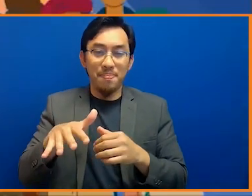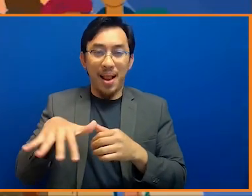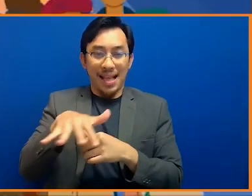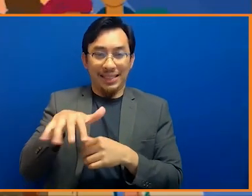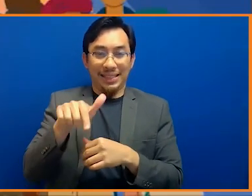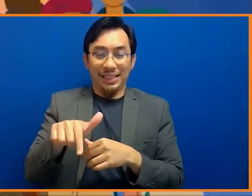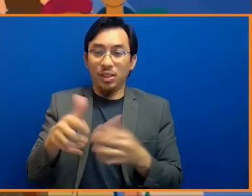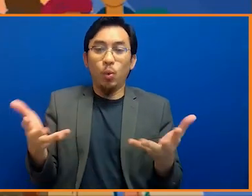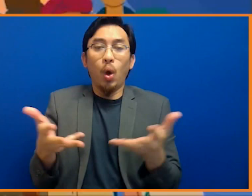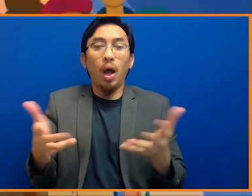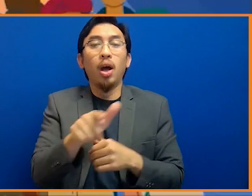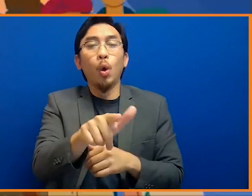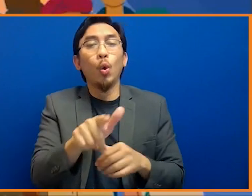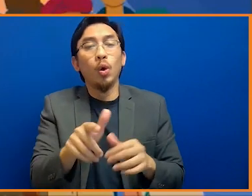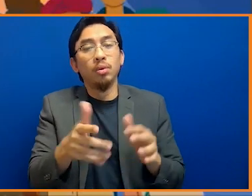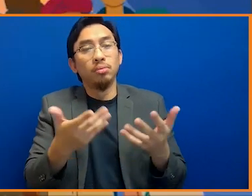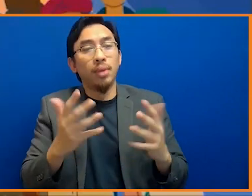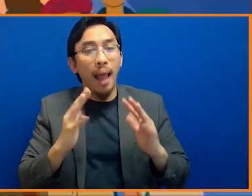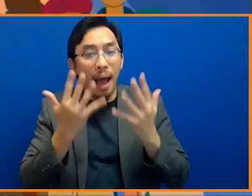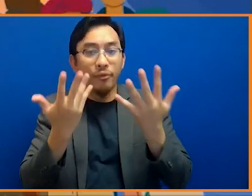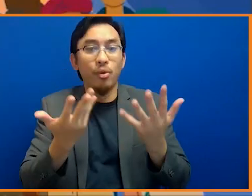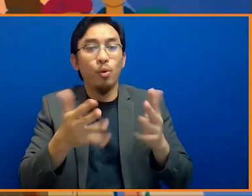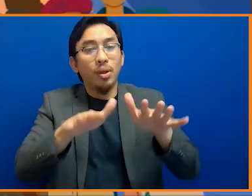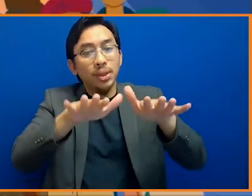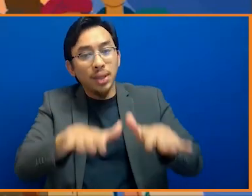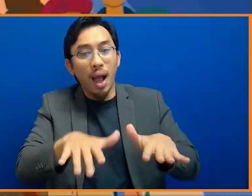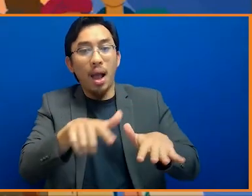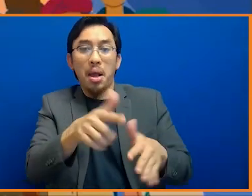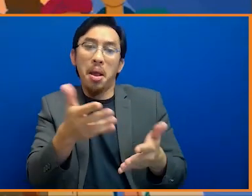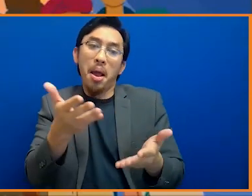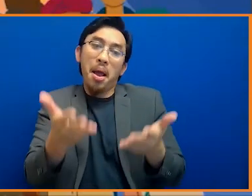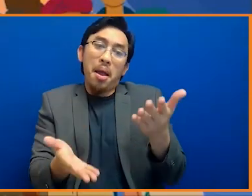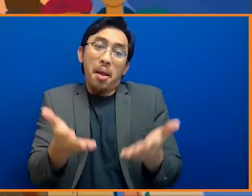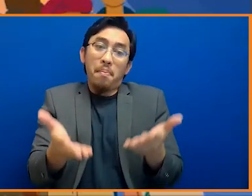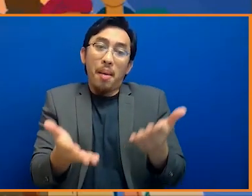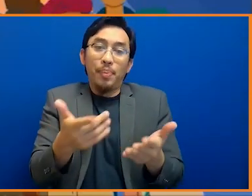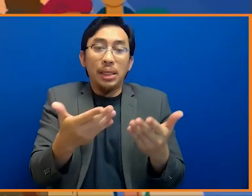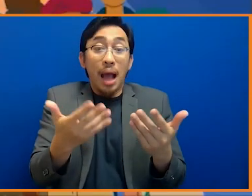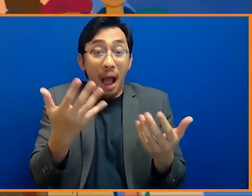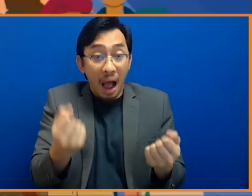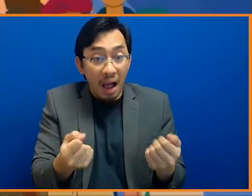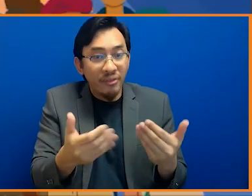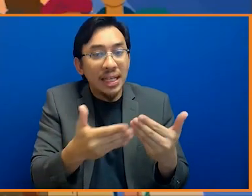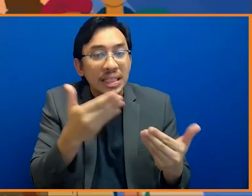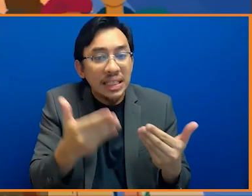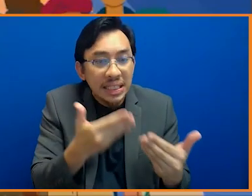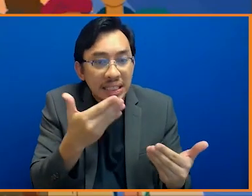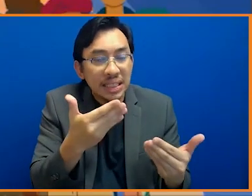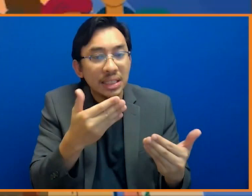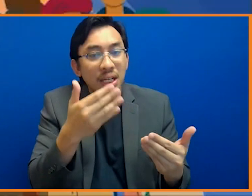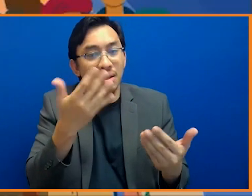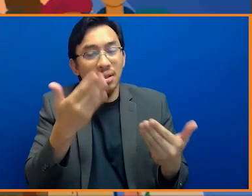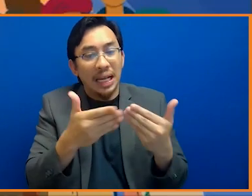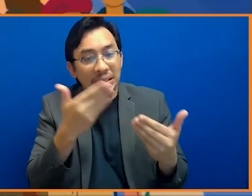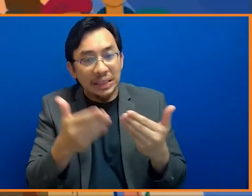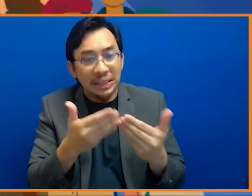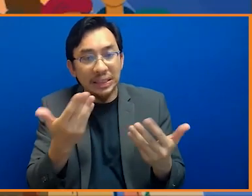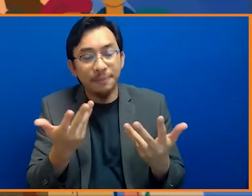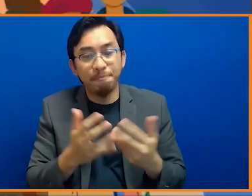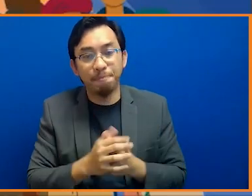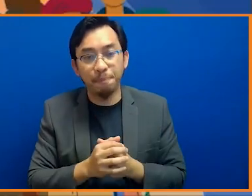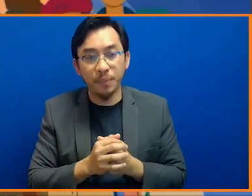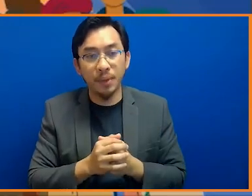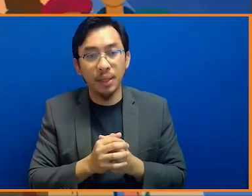complex or where you stay, you probably will be much easier for you to